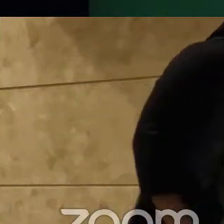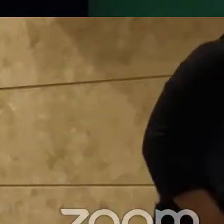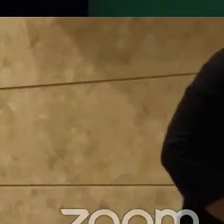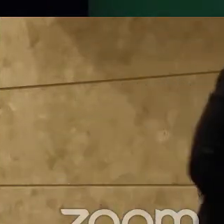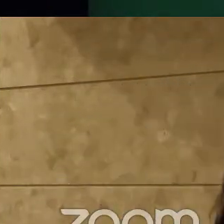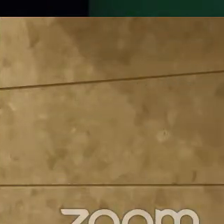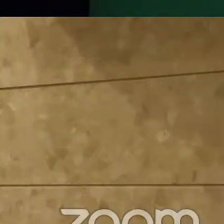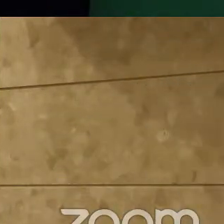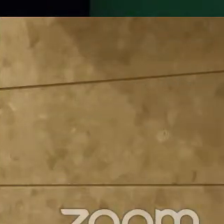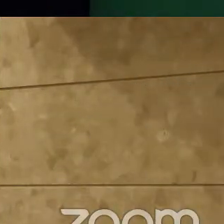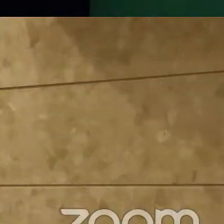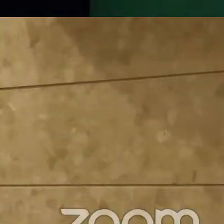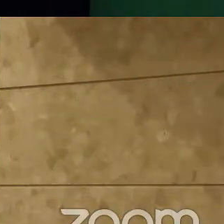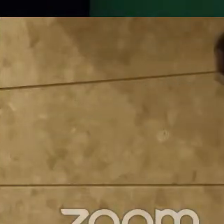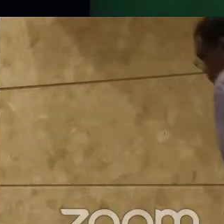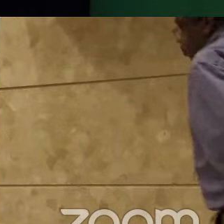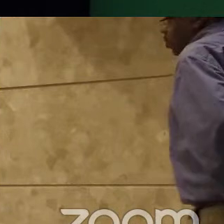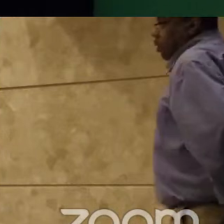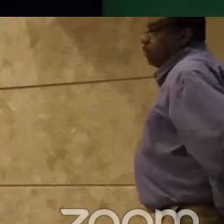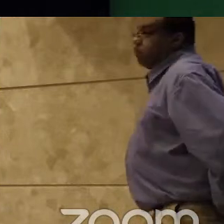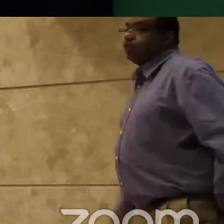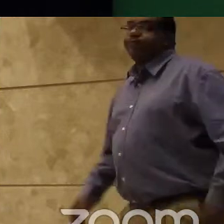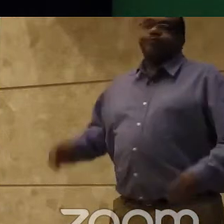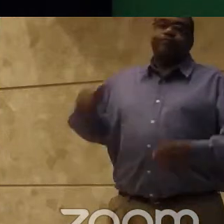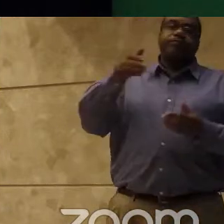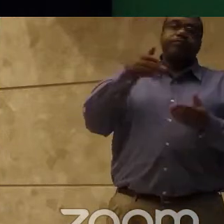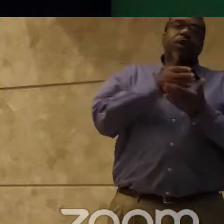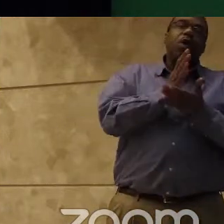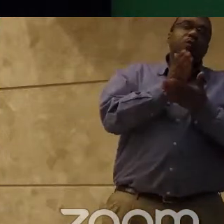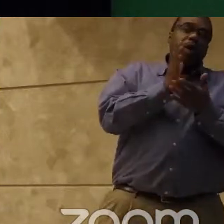give thanks. All right.